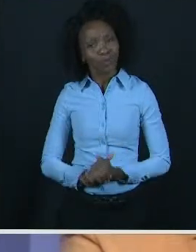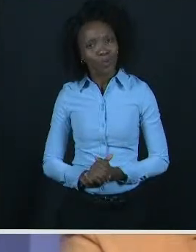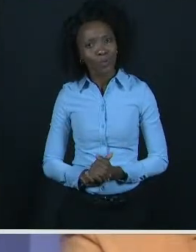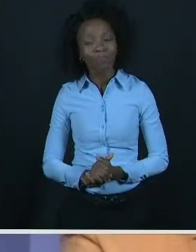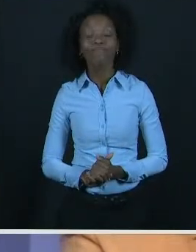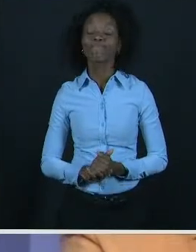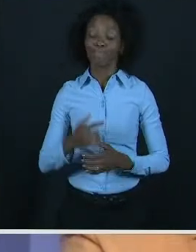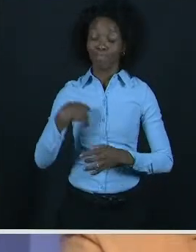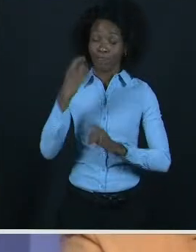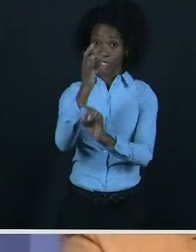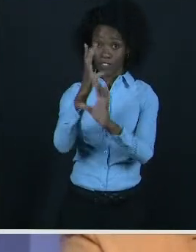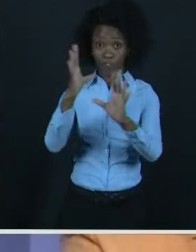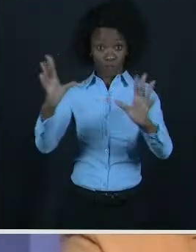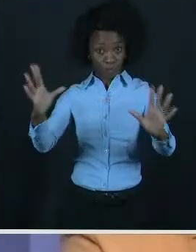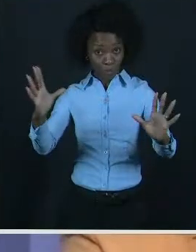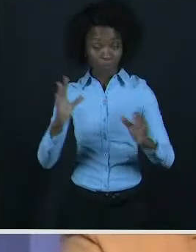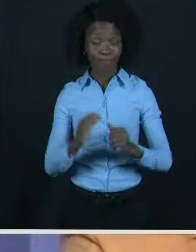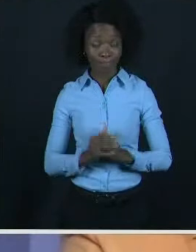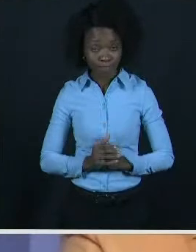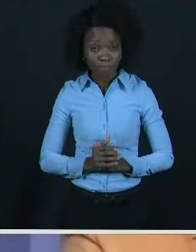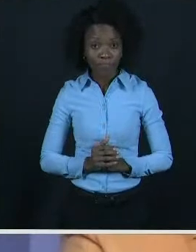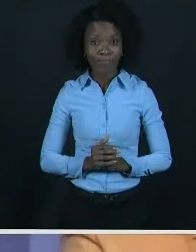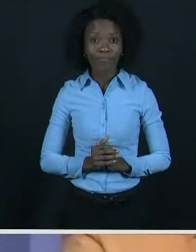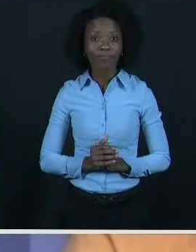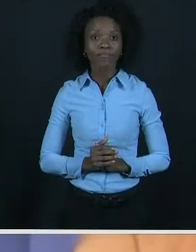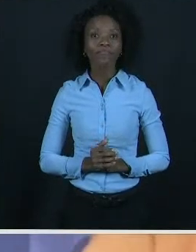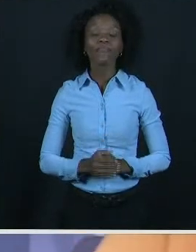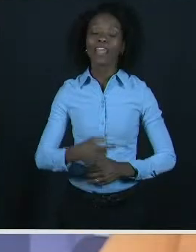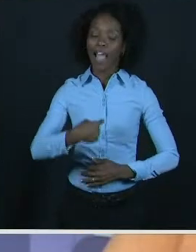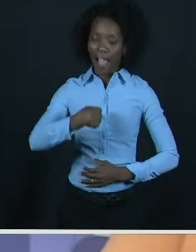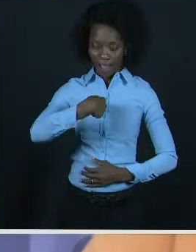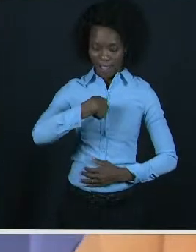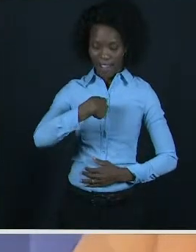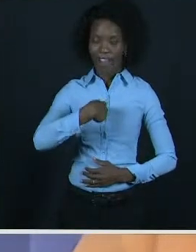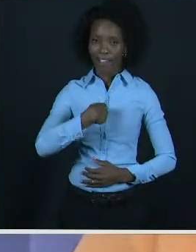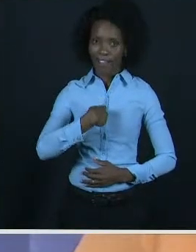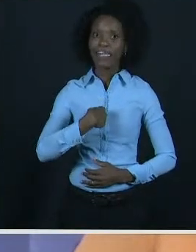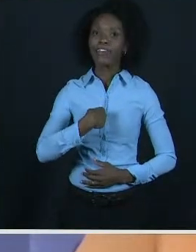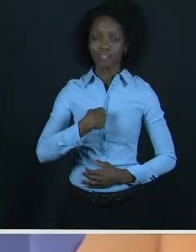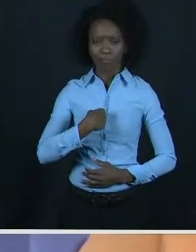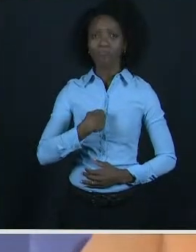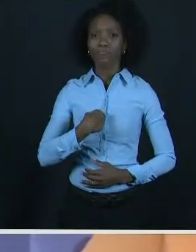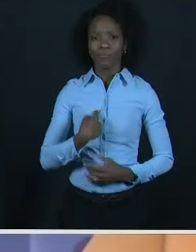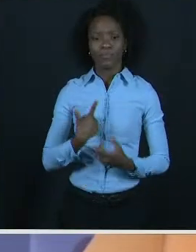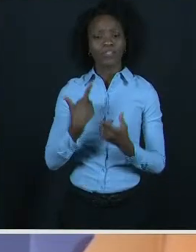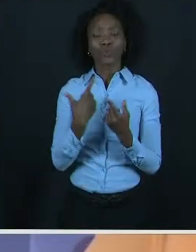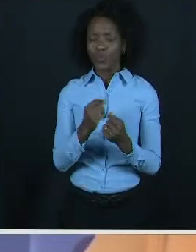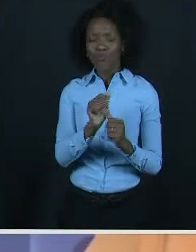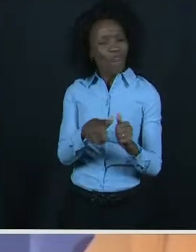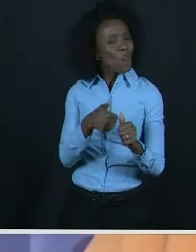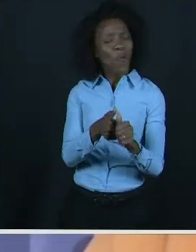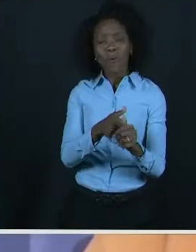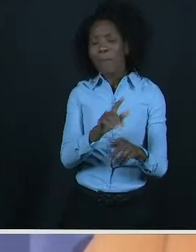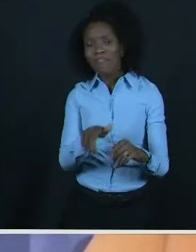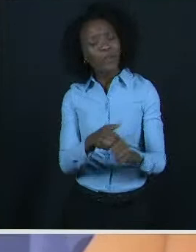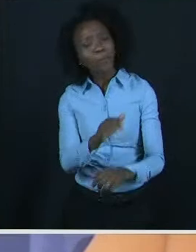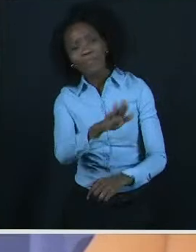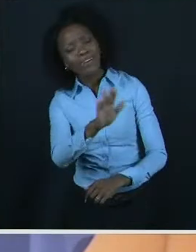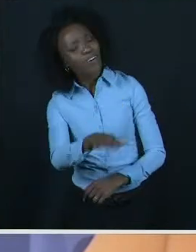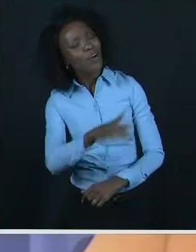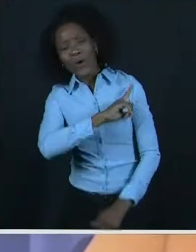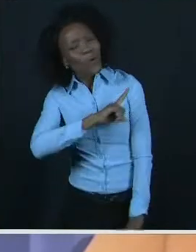know, I have been personally following this matter up and asking